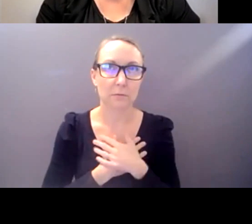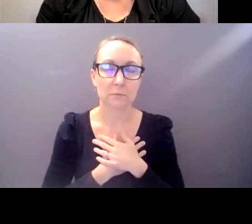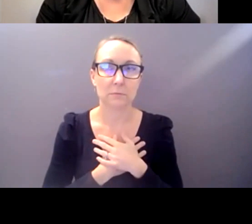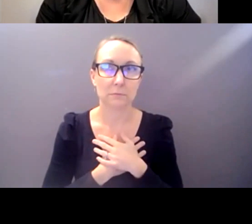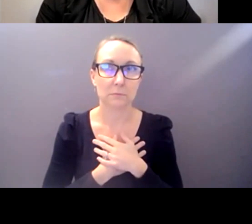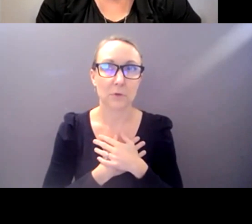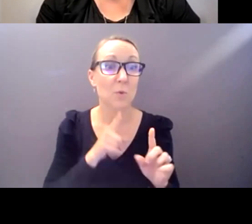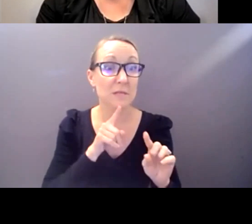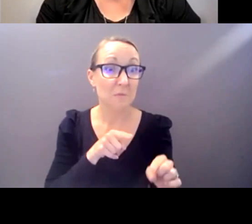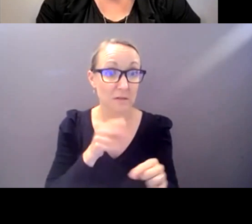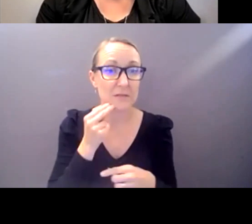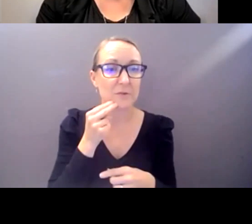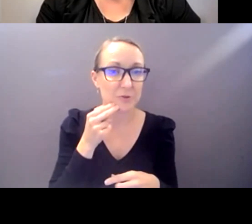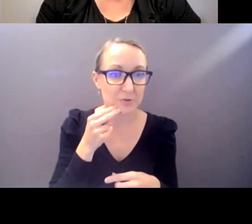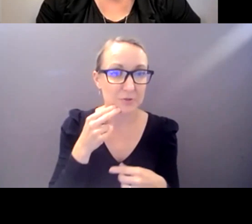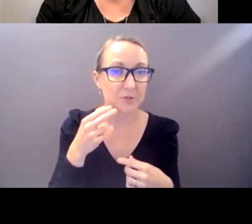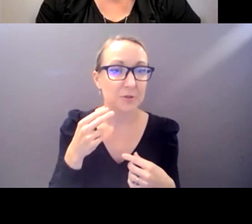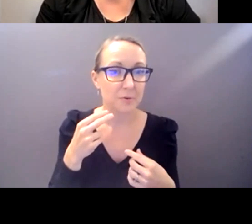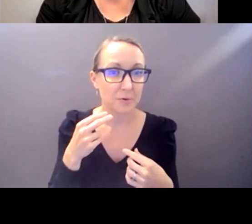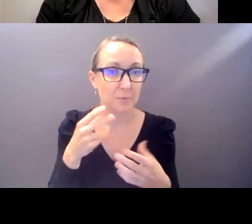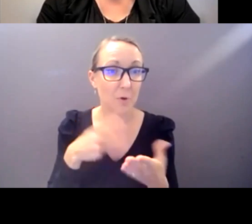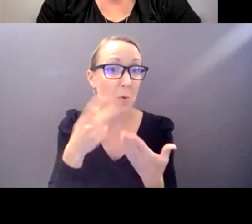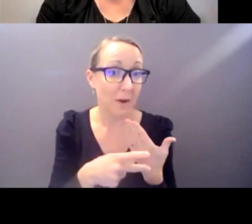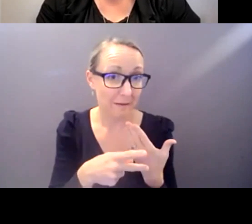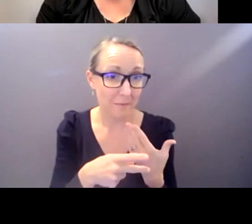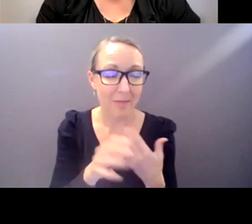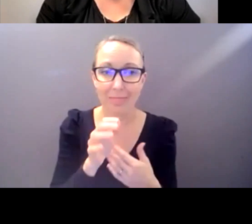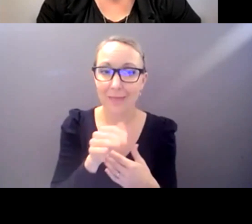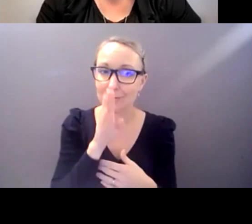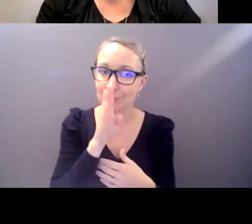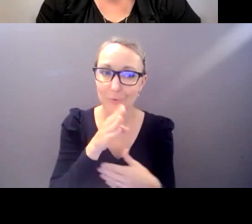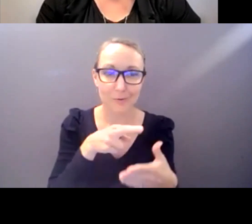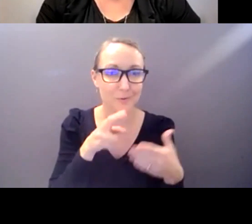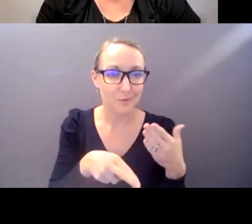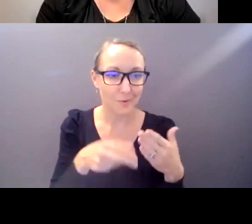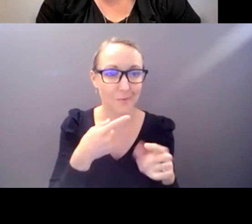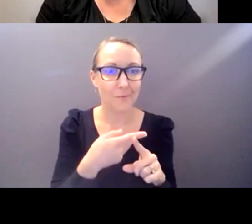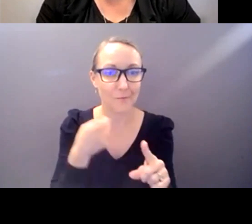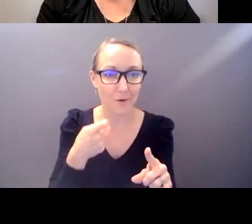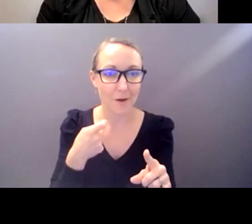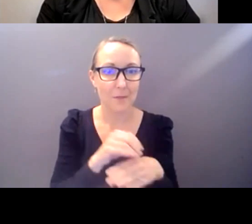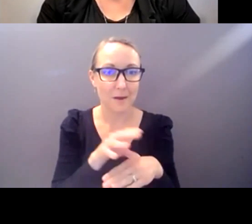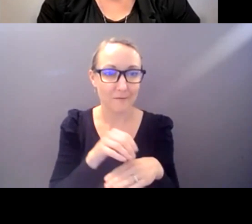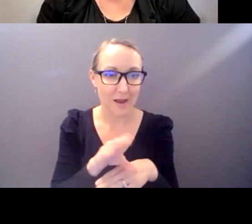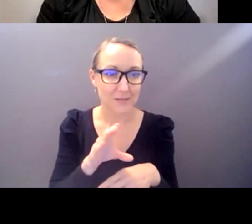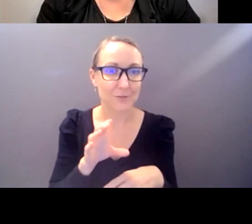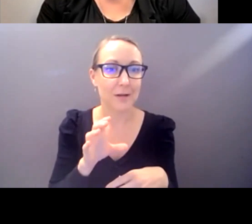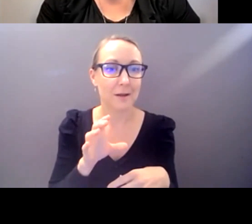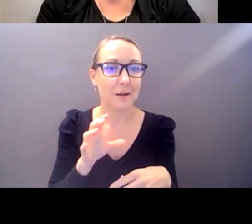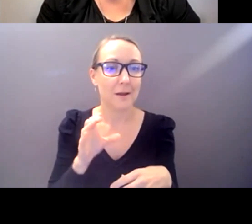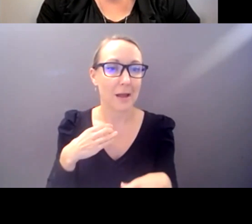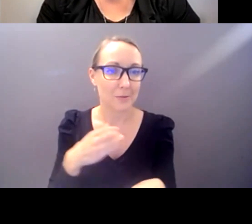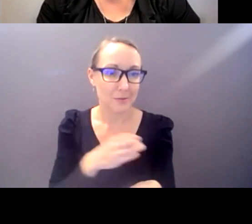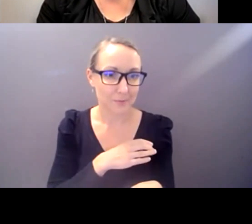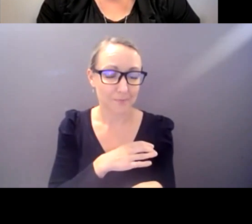senior nutrition program is a direct result of, advisory council involvements. Years ago,